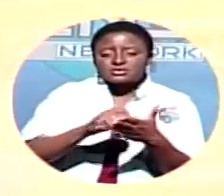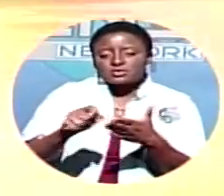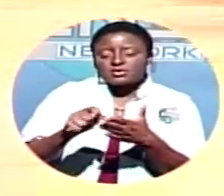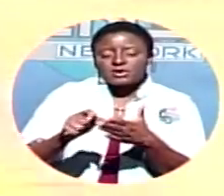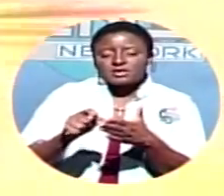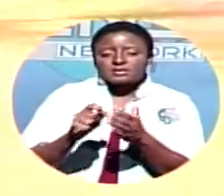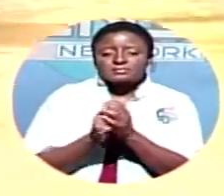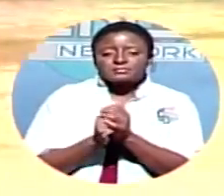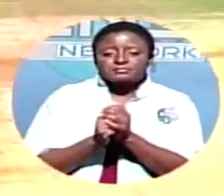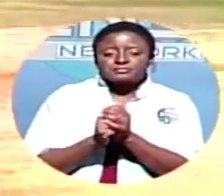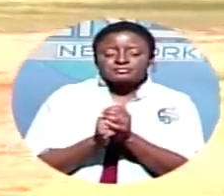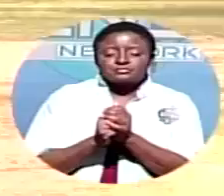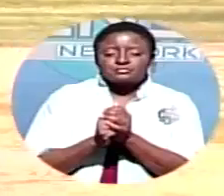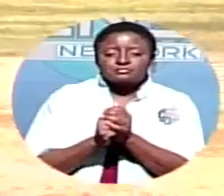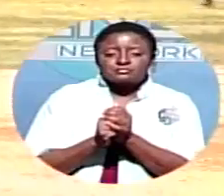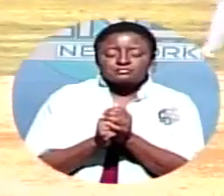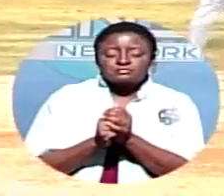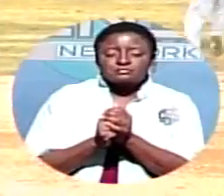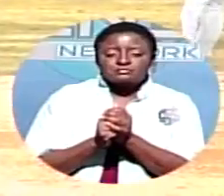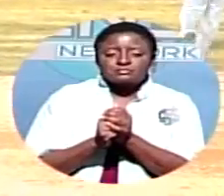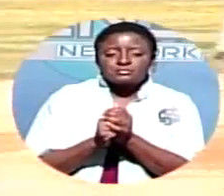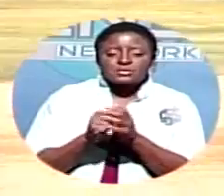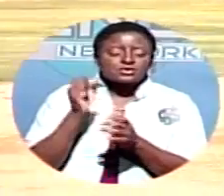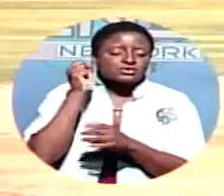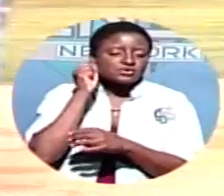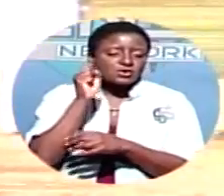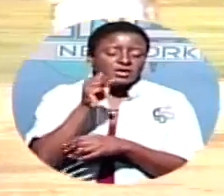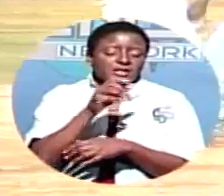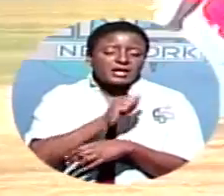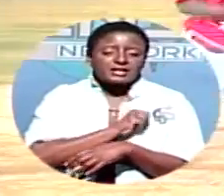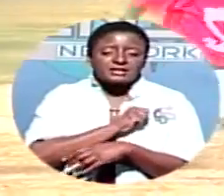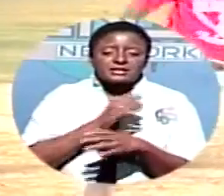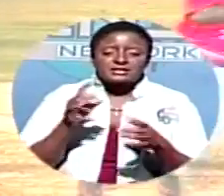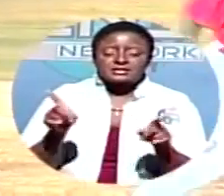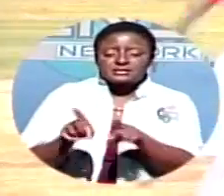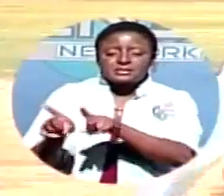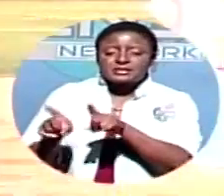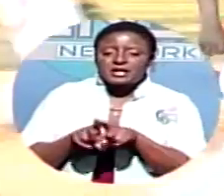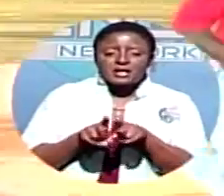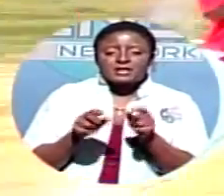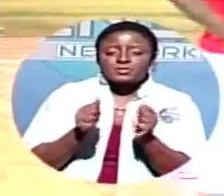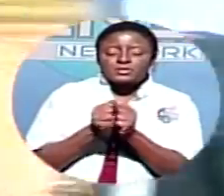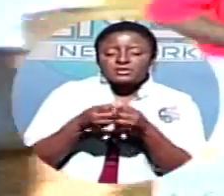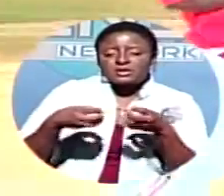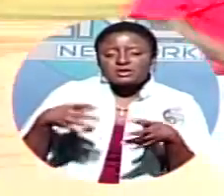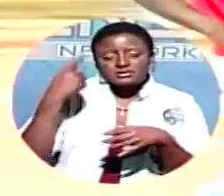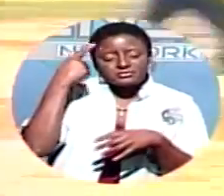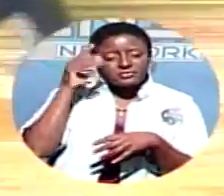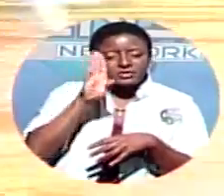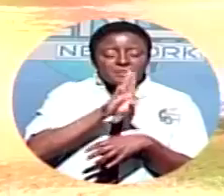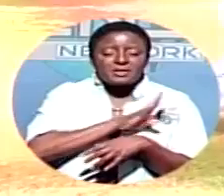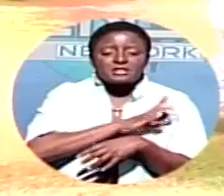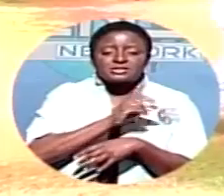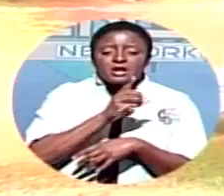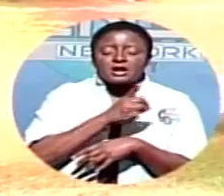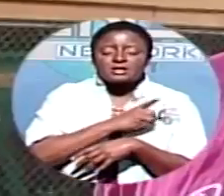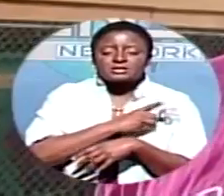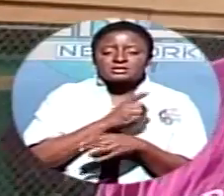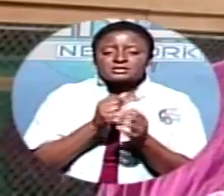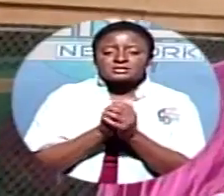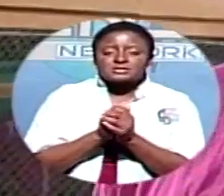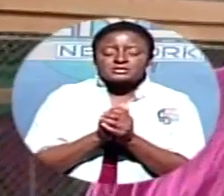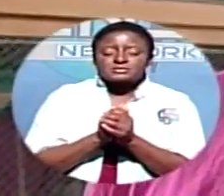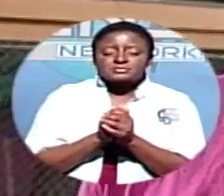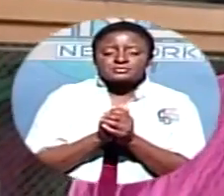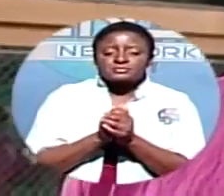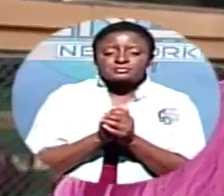Wood was 1-for-3 with a double and a run scored. Sean Adderley was tied with the loss for the Bulldogs. They'll be getting the kinks